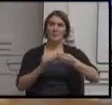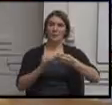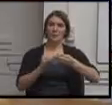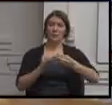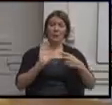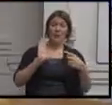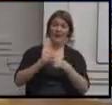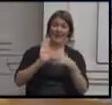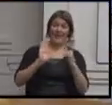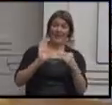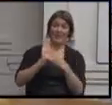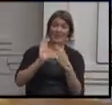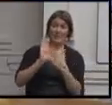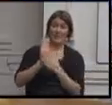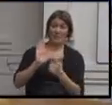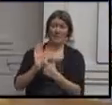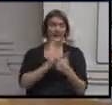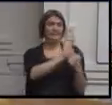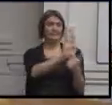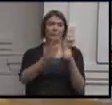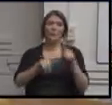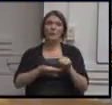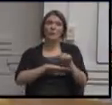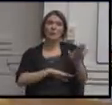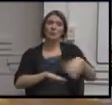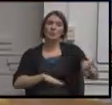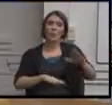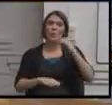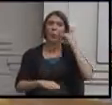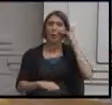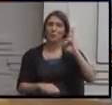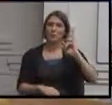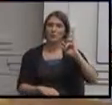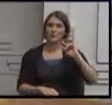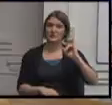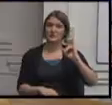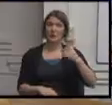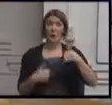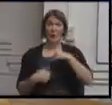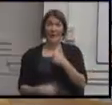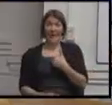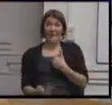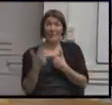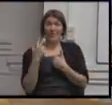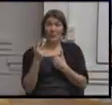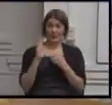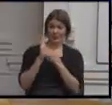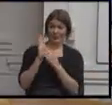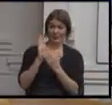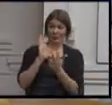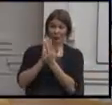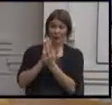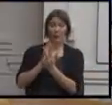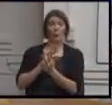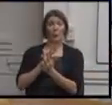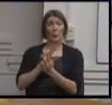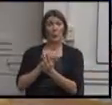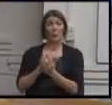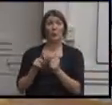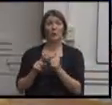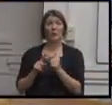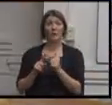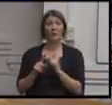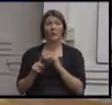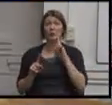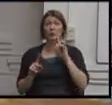rates are set at any given location. That rating of 3, there's actually a little bit more to